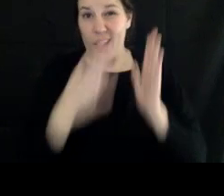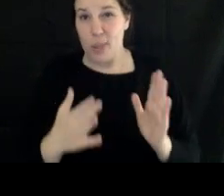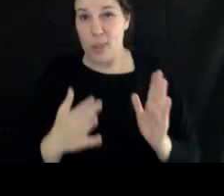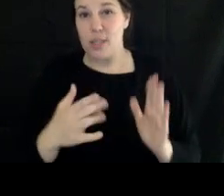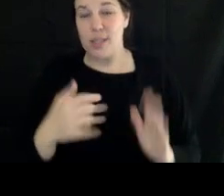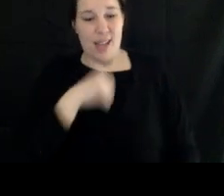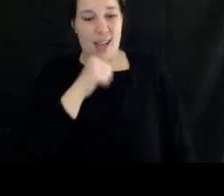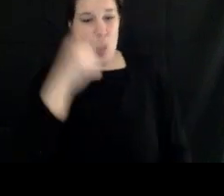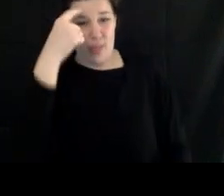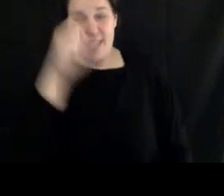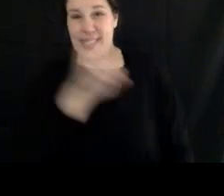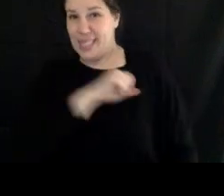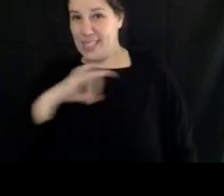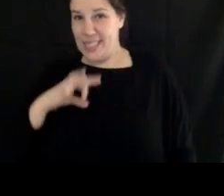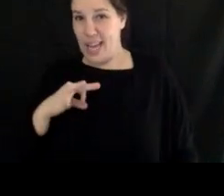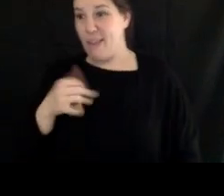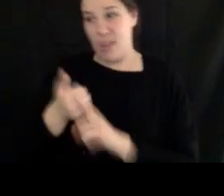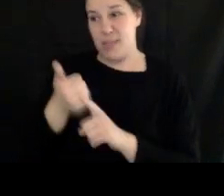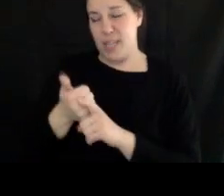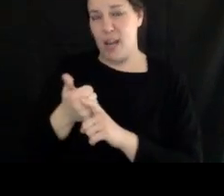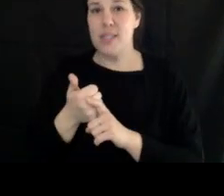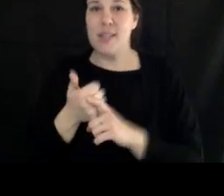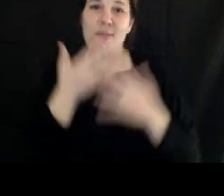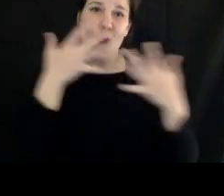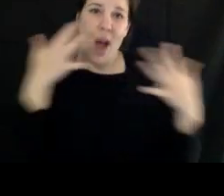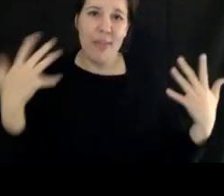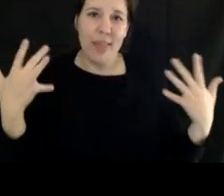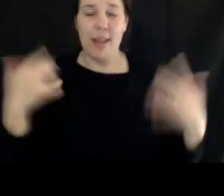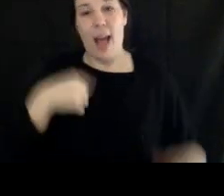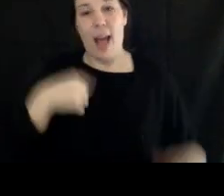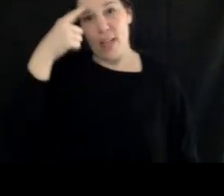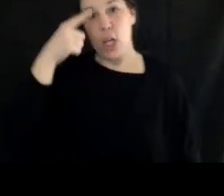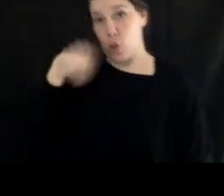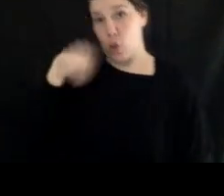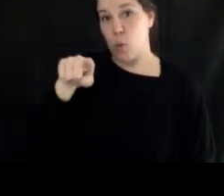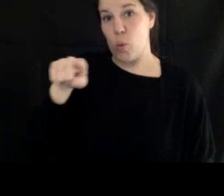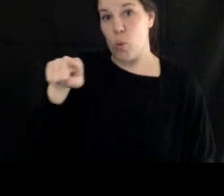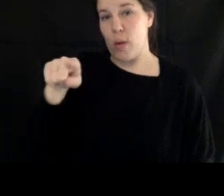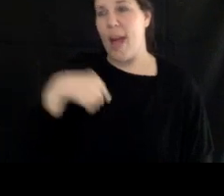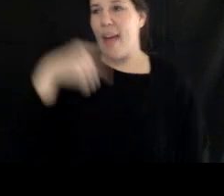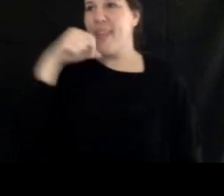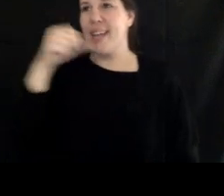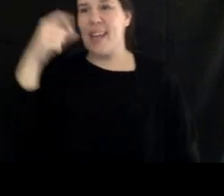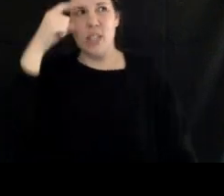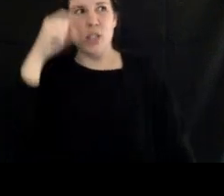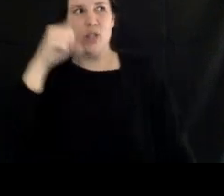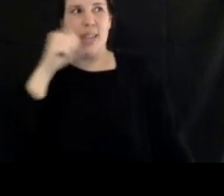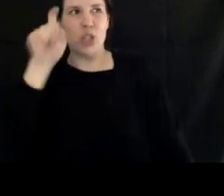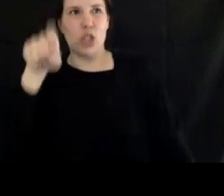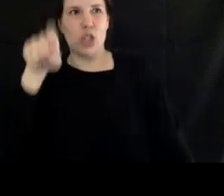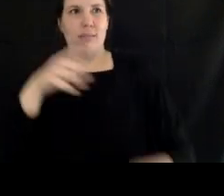them. I think you guys are. And you really shouldn't throw darts at them. You should use them as a resource. They're professionals.